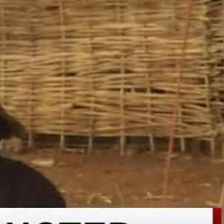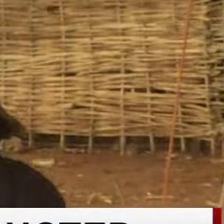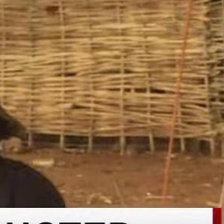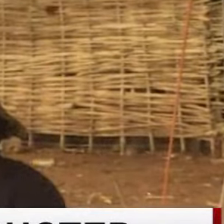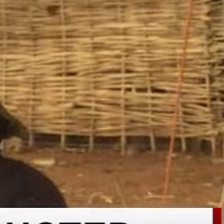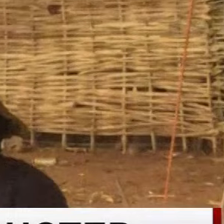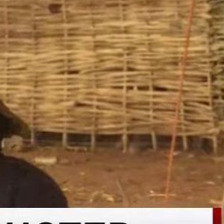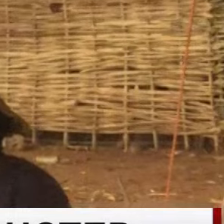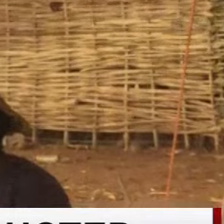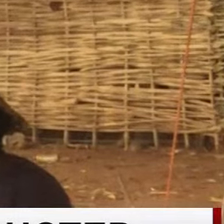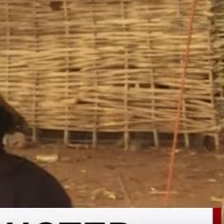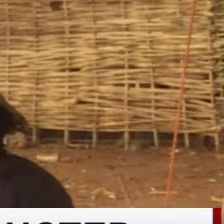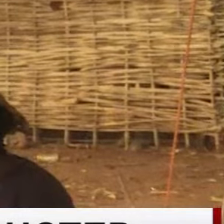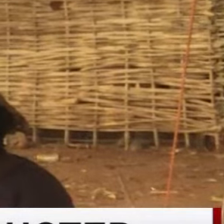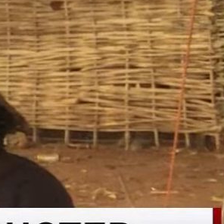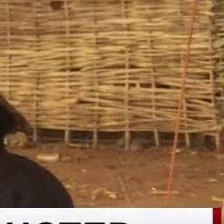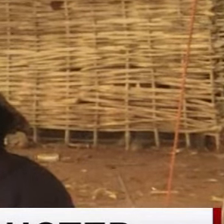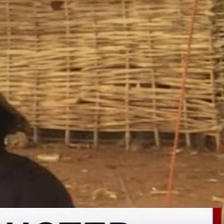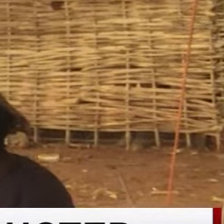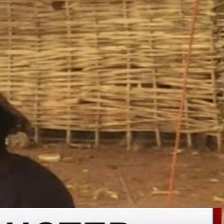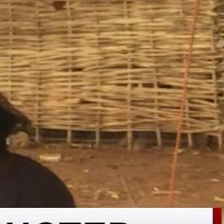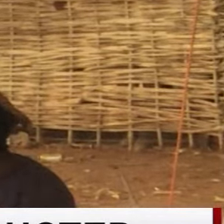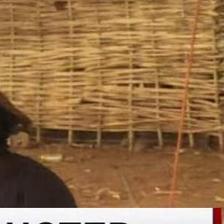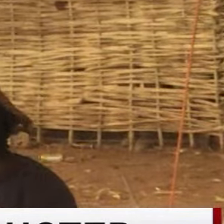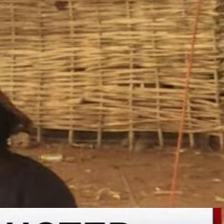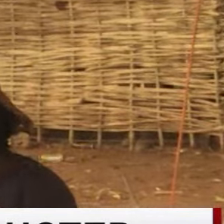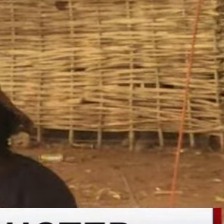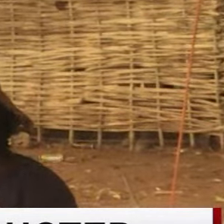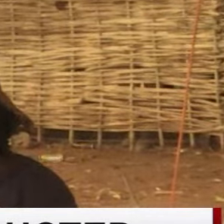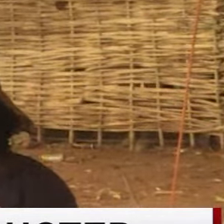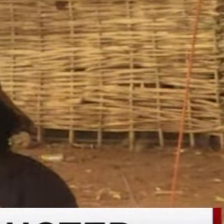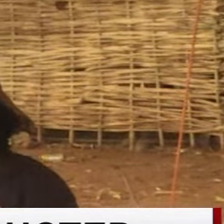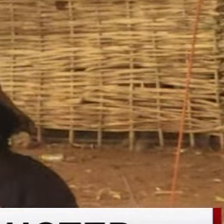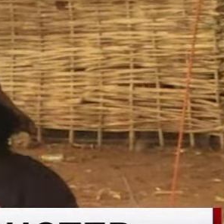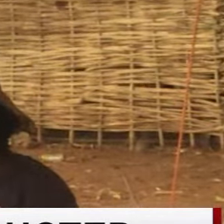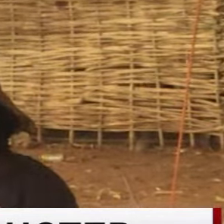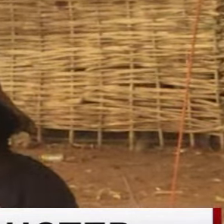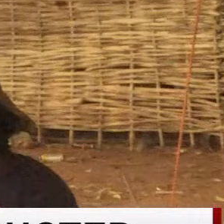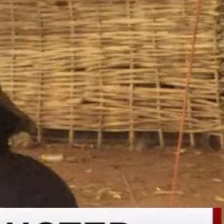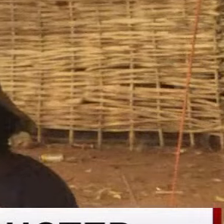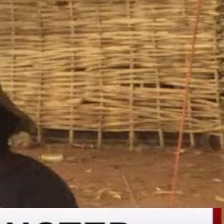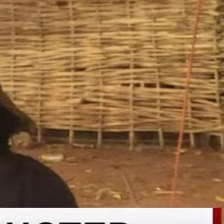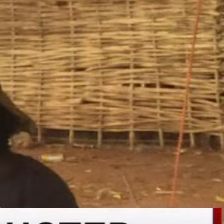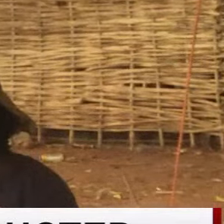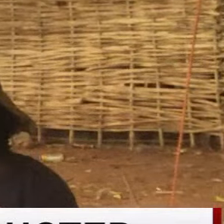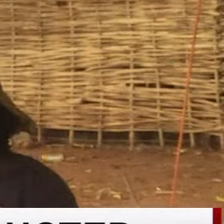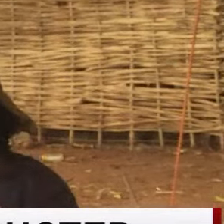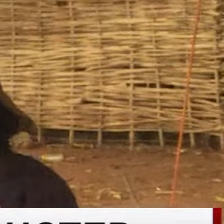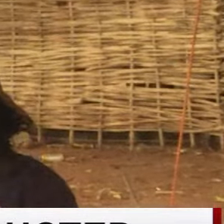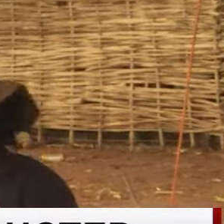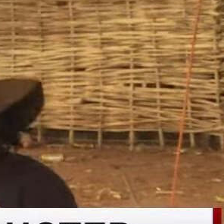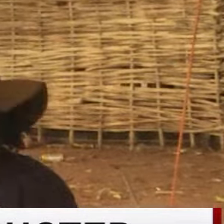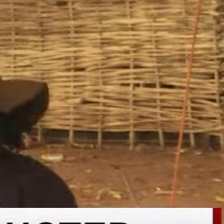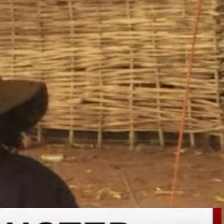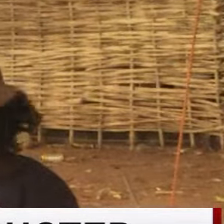to prioritize mechanized equipment for farmers in the region. This opportunity to ask the government on behalf of farmers